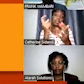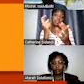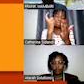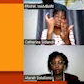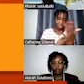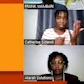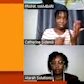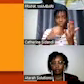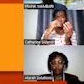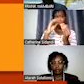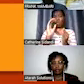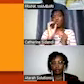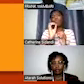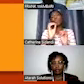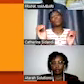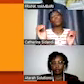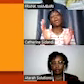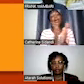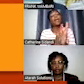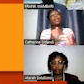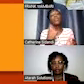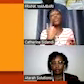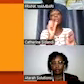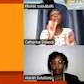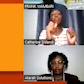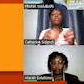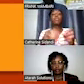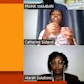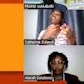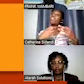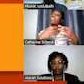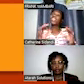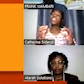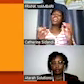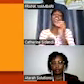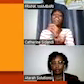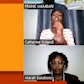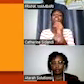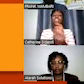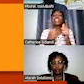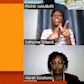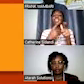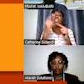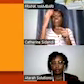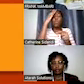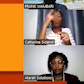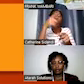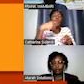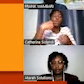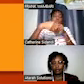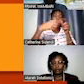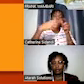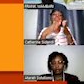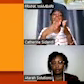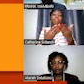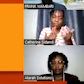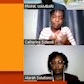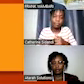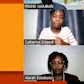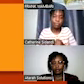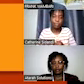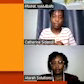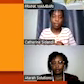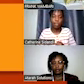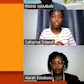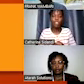money or who may be able to give free advice so that you are able to know how to go on. The other thing is